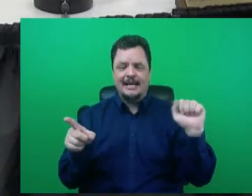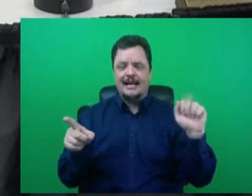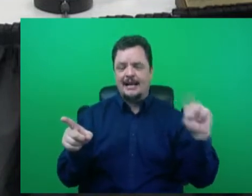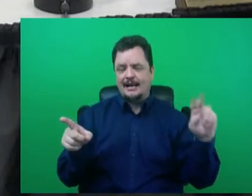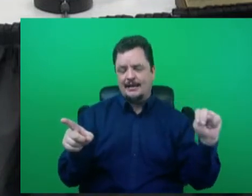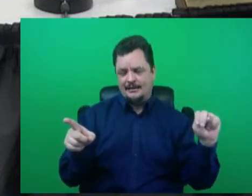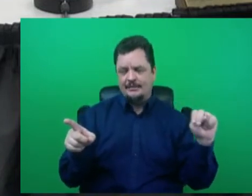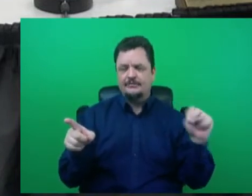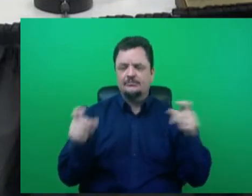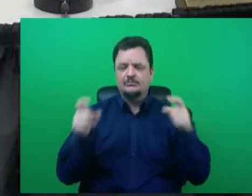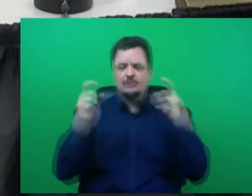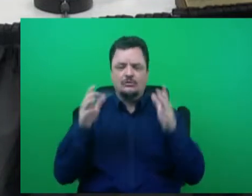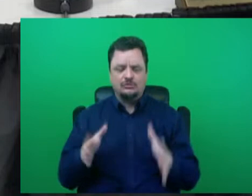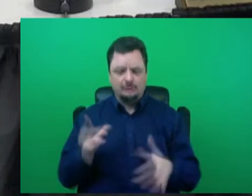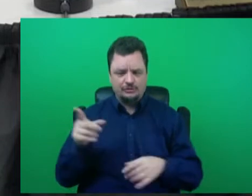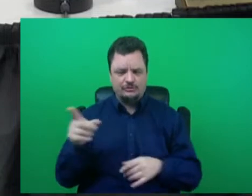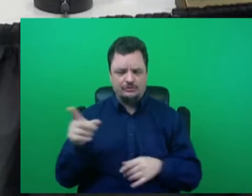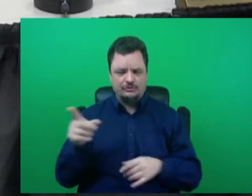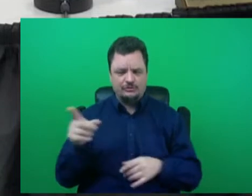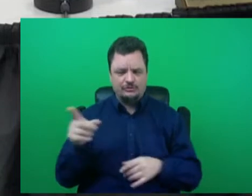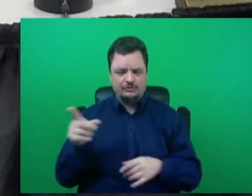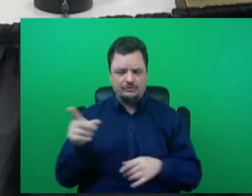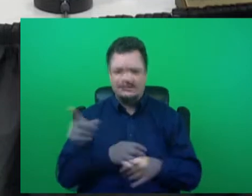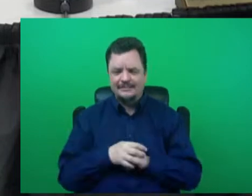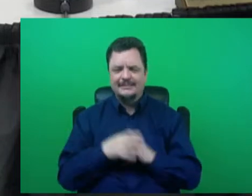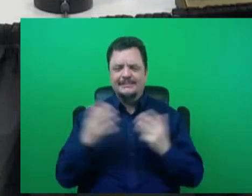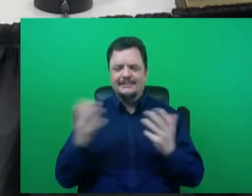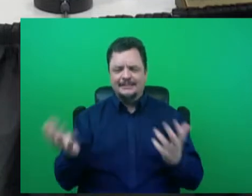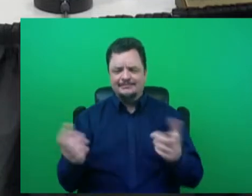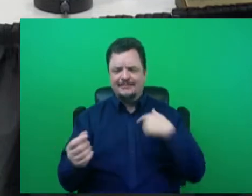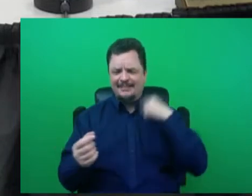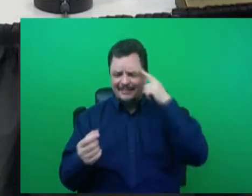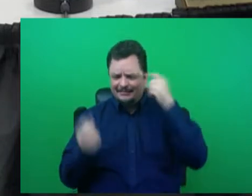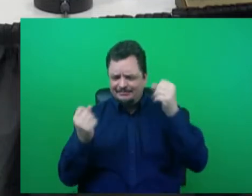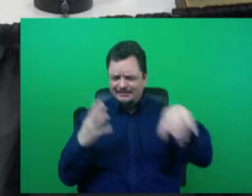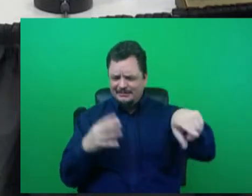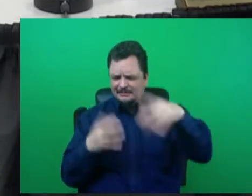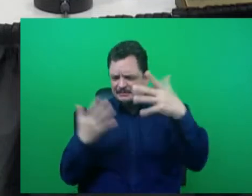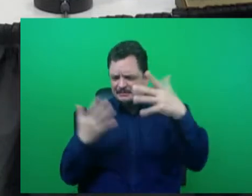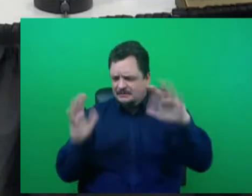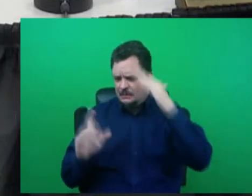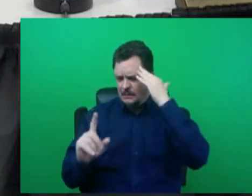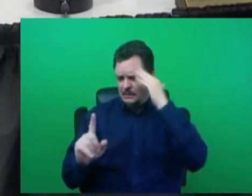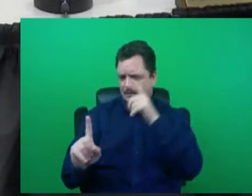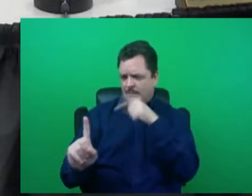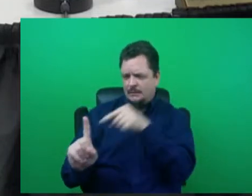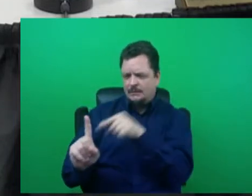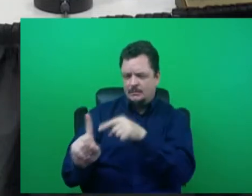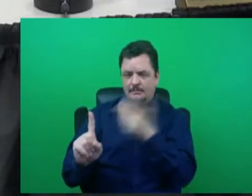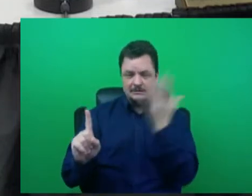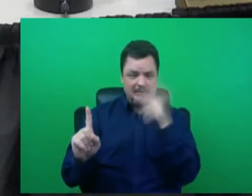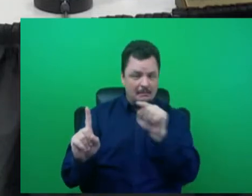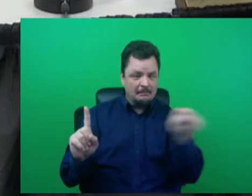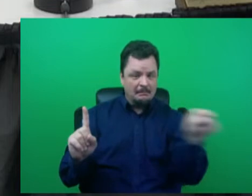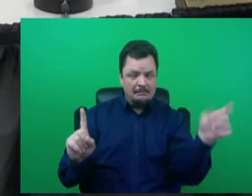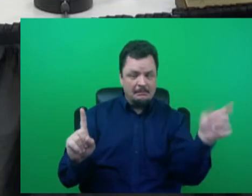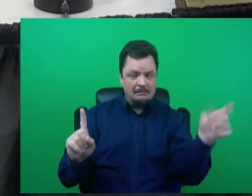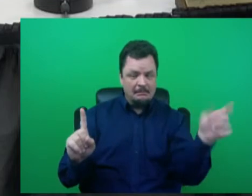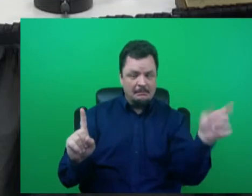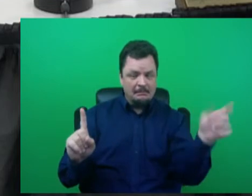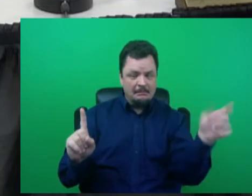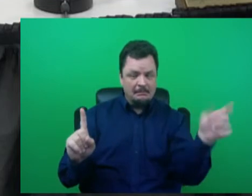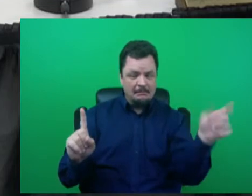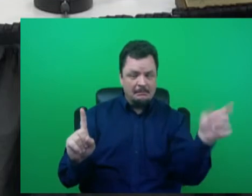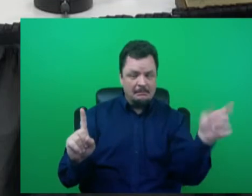So I think many of you might know or may not, but Deanne is a public health